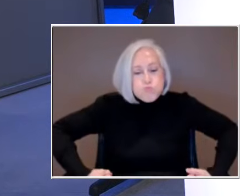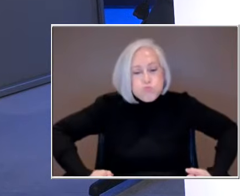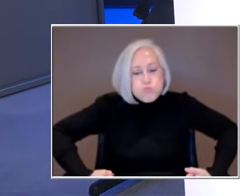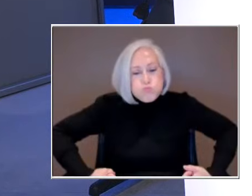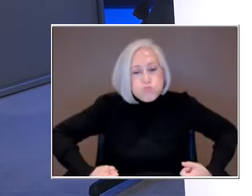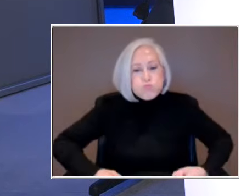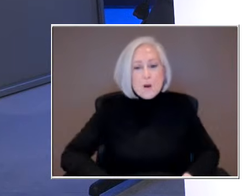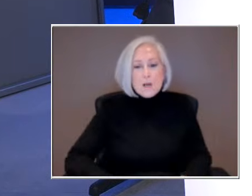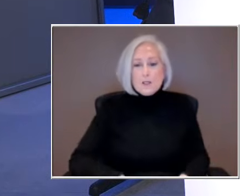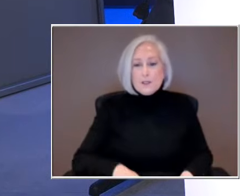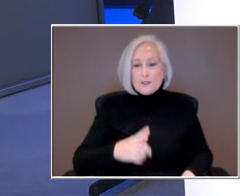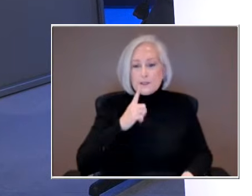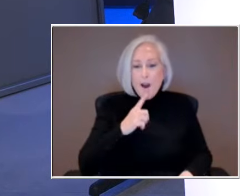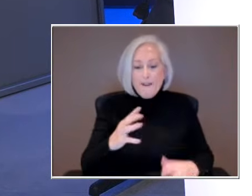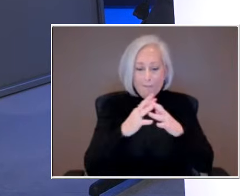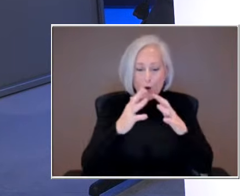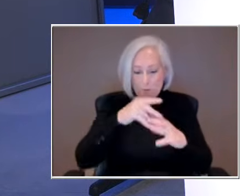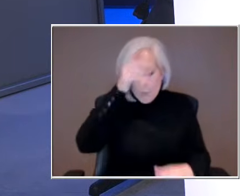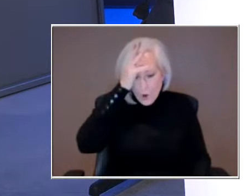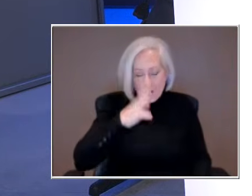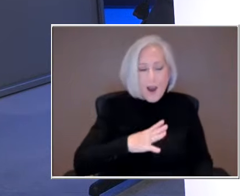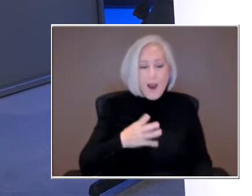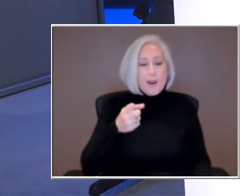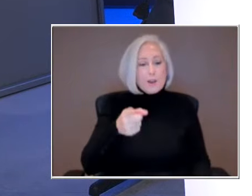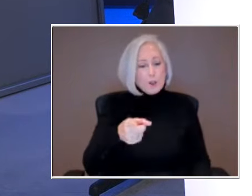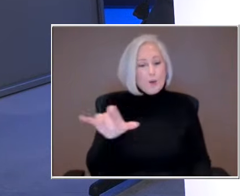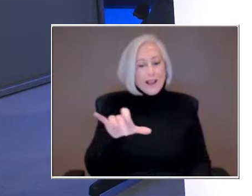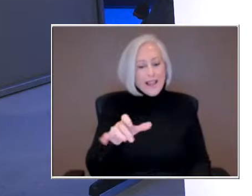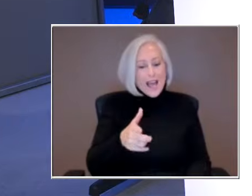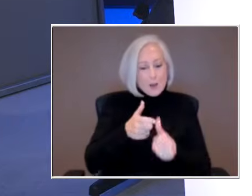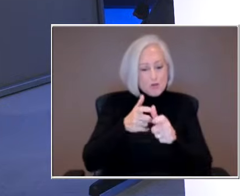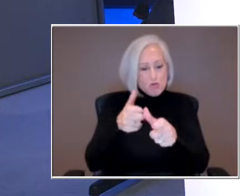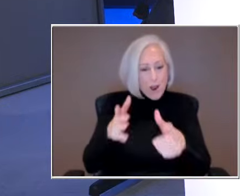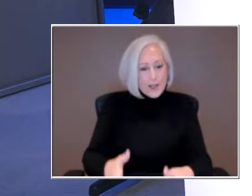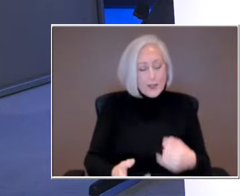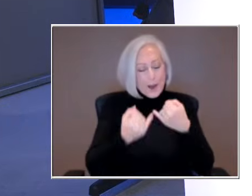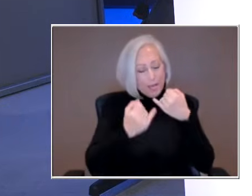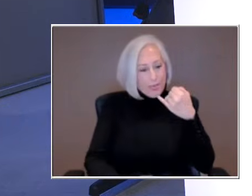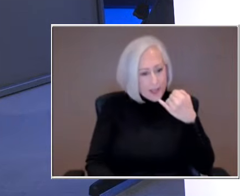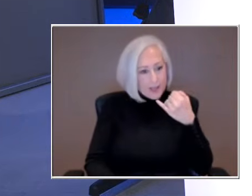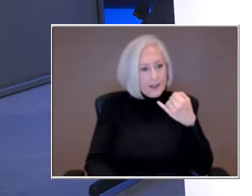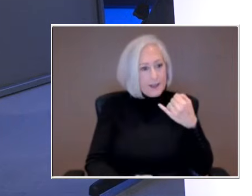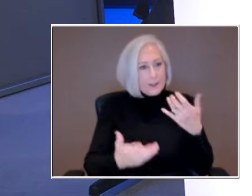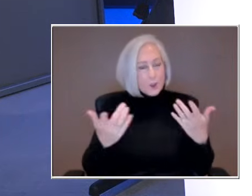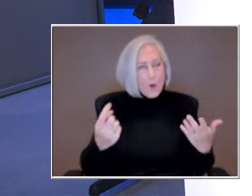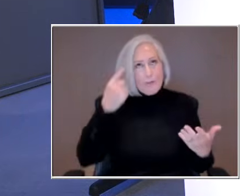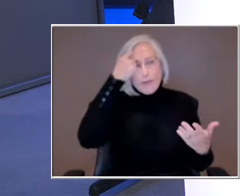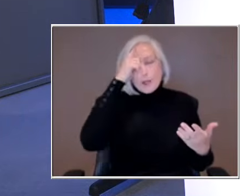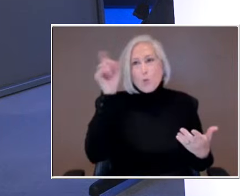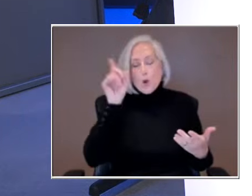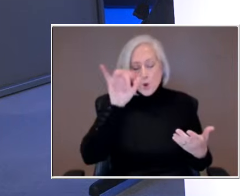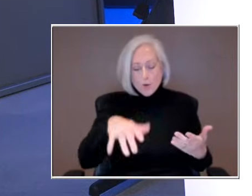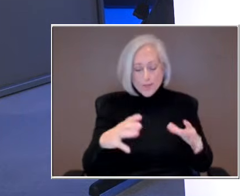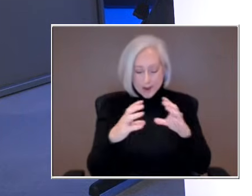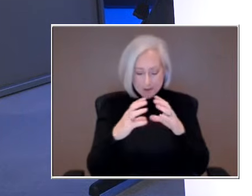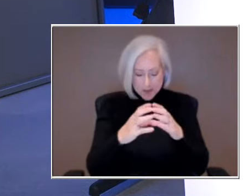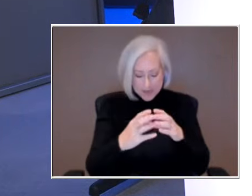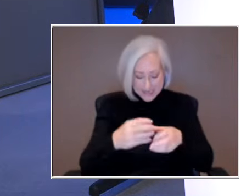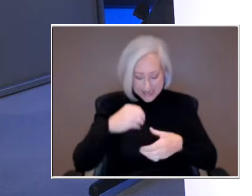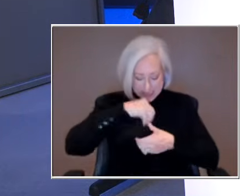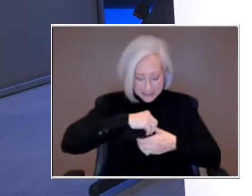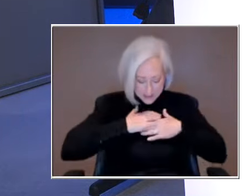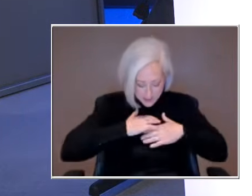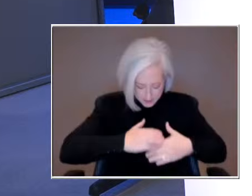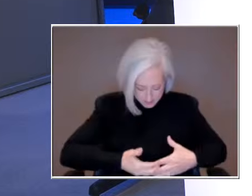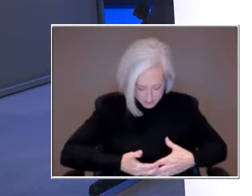So when I hear there was a softball-sized thing in your chest, it's like, where would that go? What would that do? So when